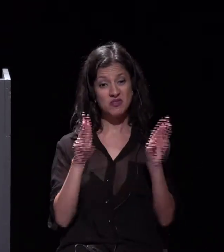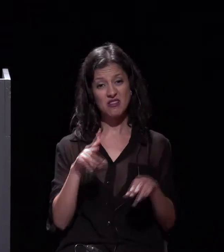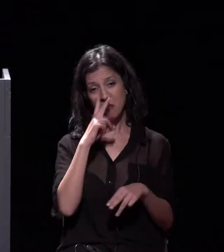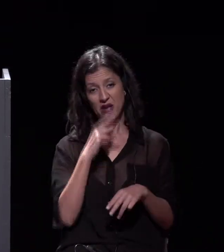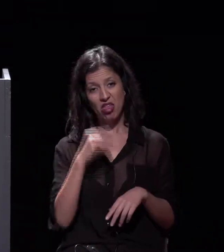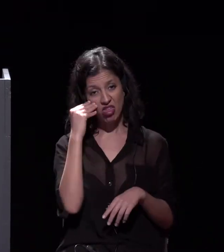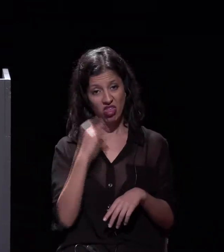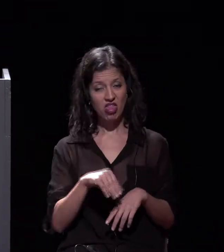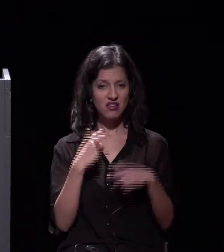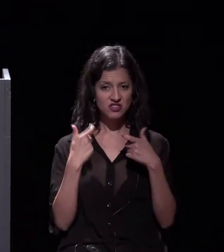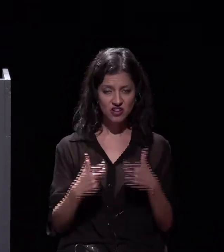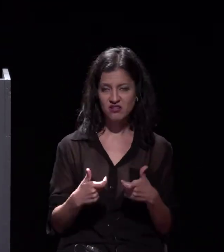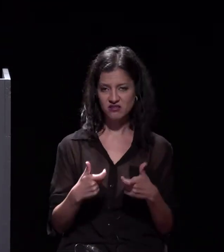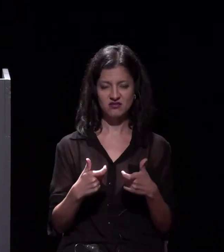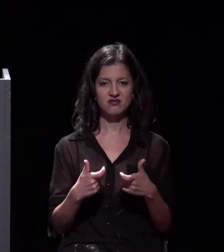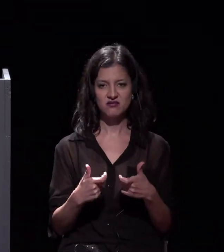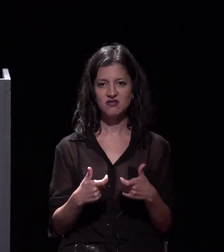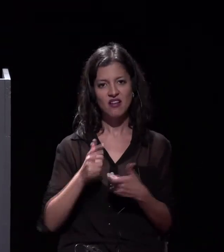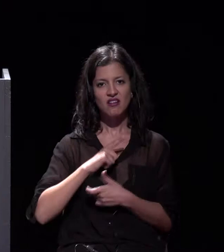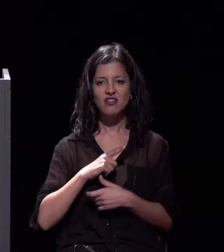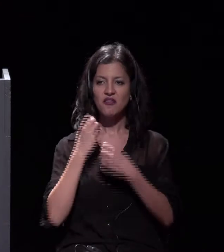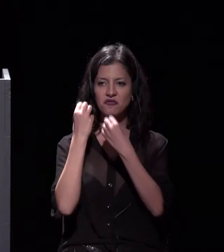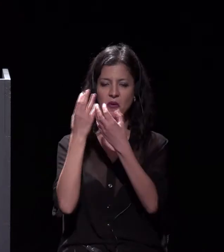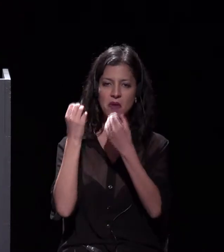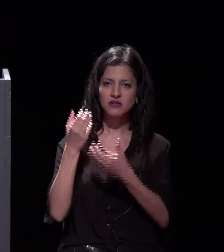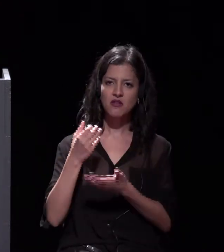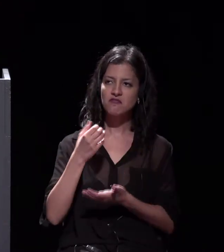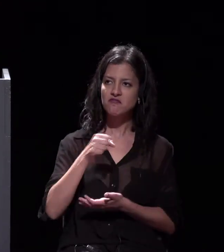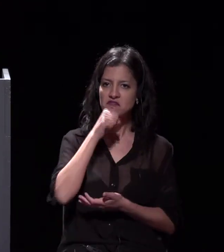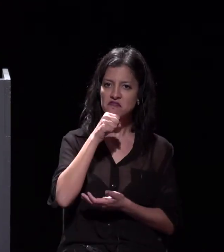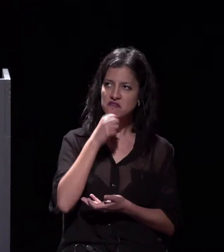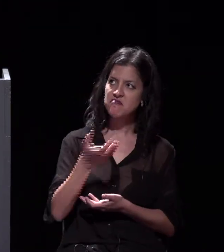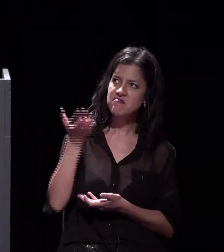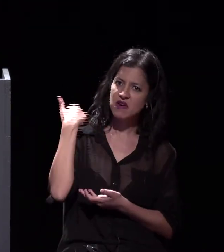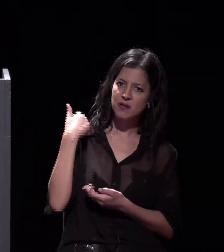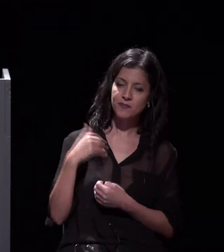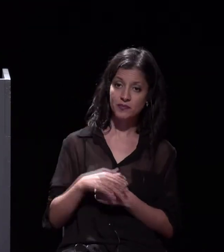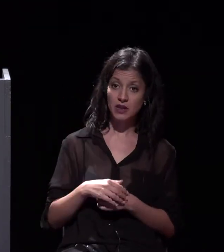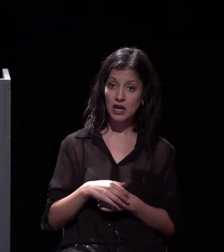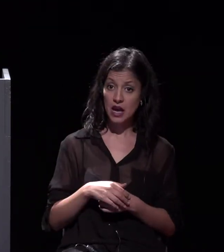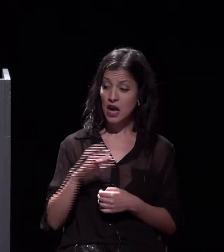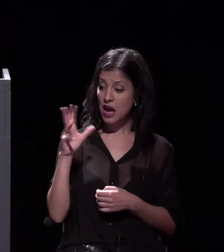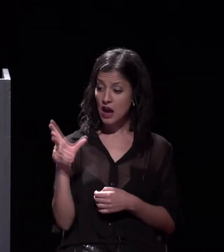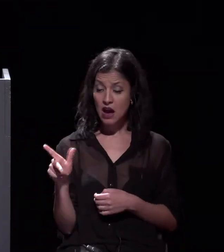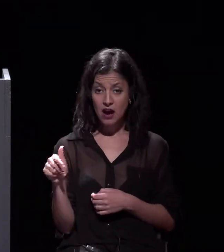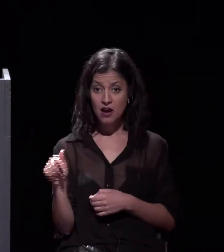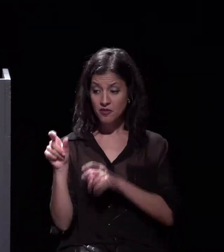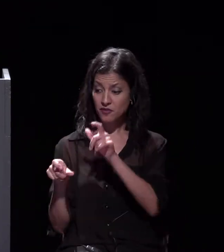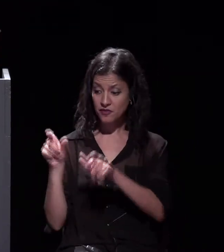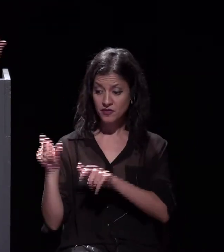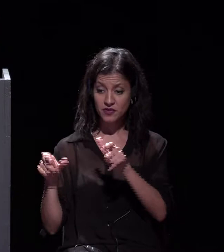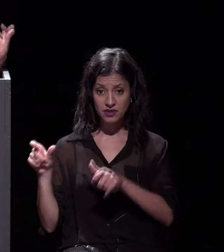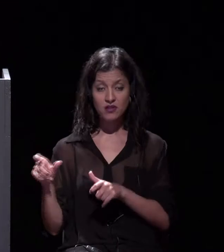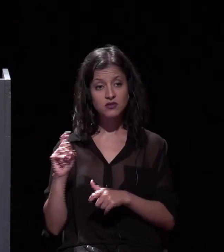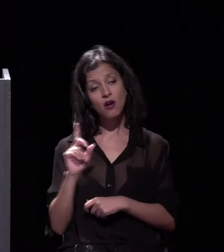that would make Africans passive consumers, he argued, museum people should create centers of living cultural activity.